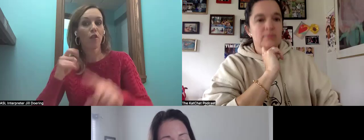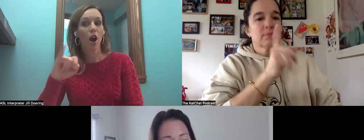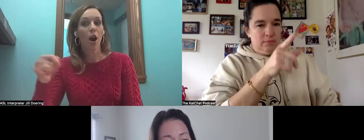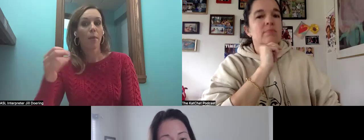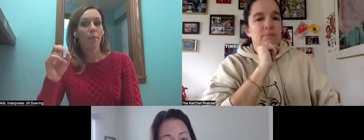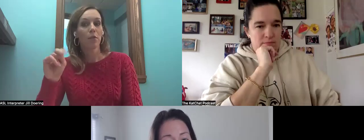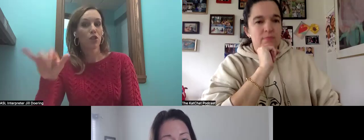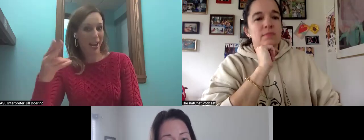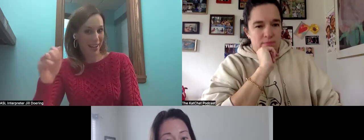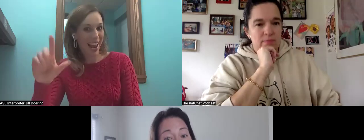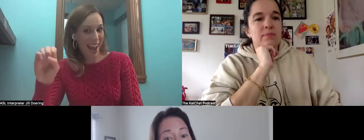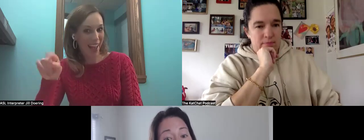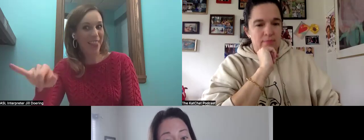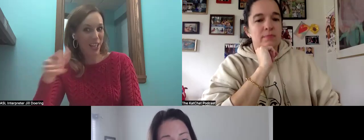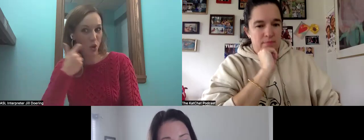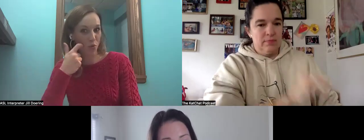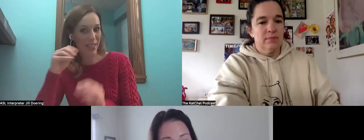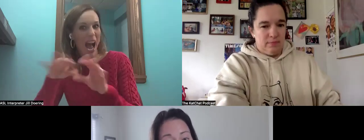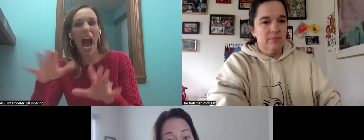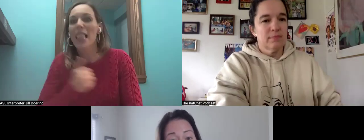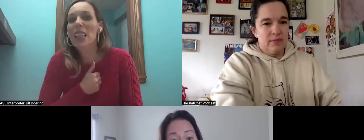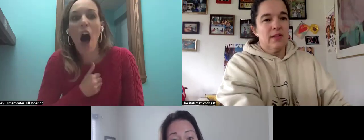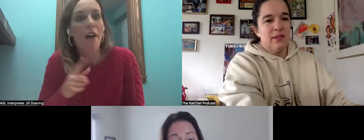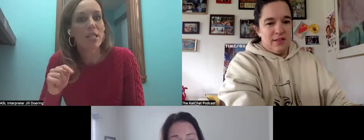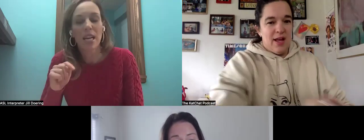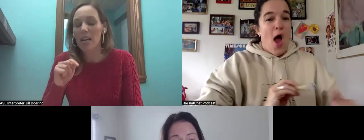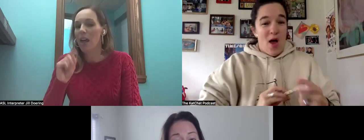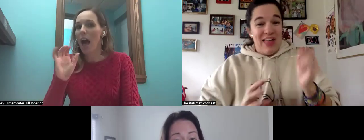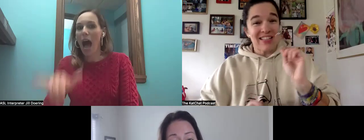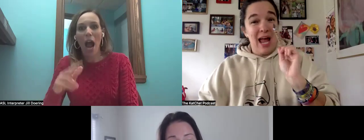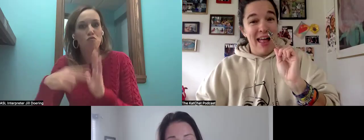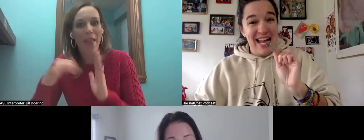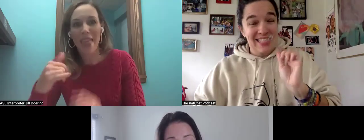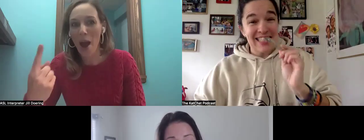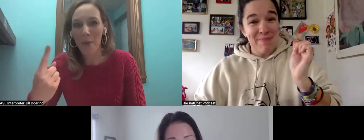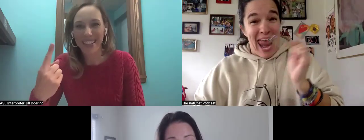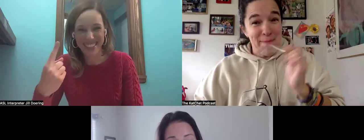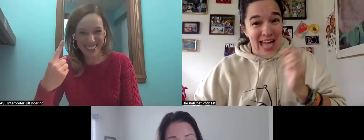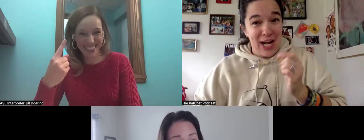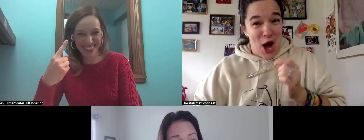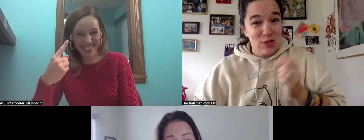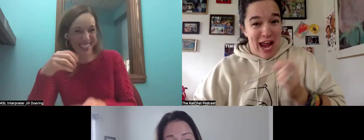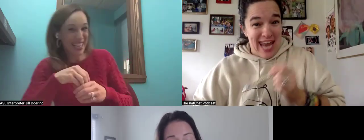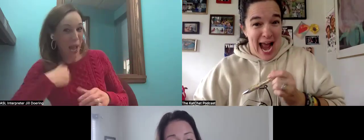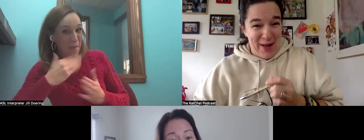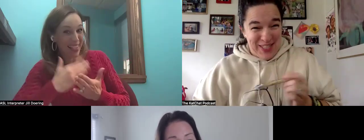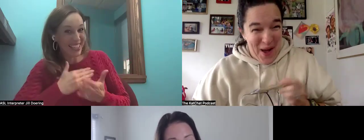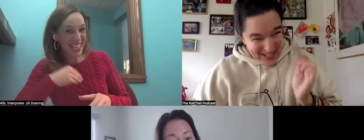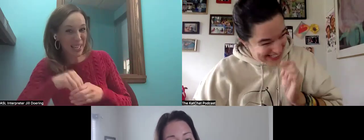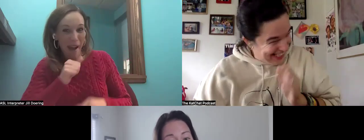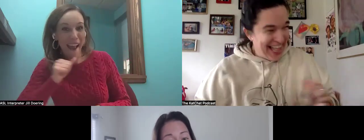one. That's her latest release. I loved it. I read that one before the That's on move my started. list. That's in my Amazon cart right